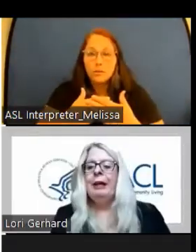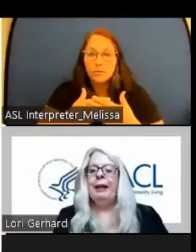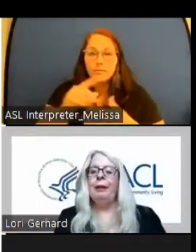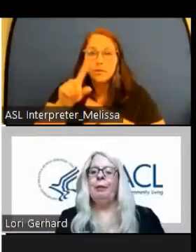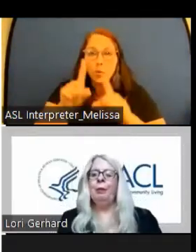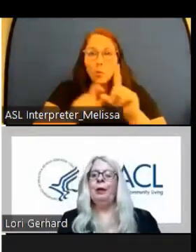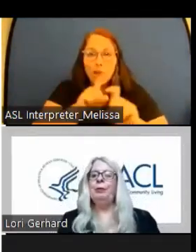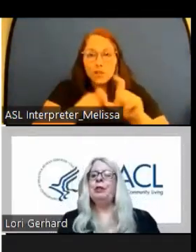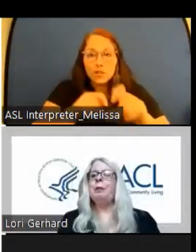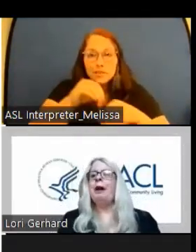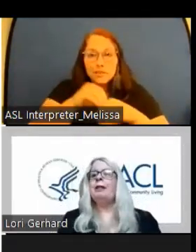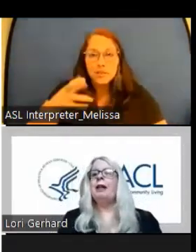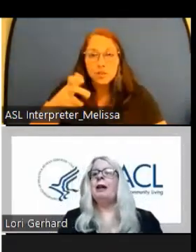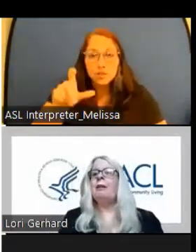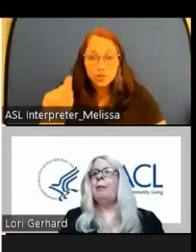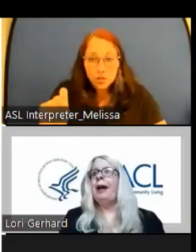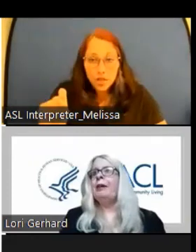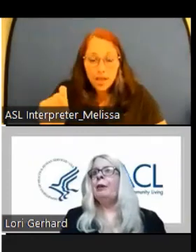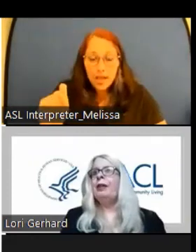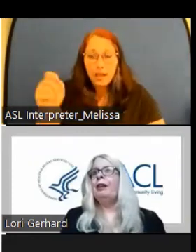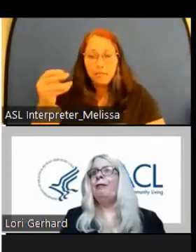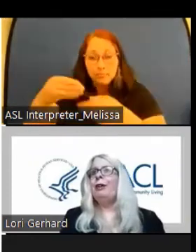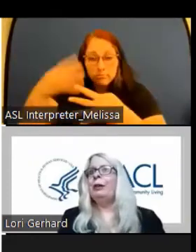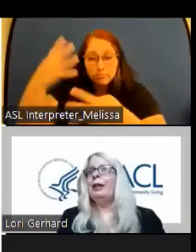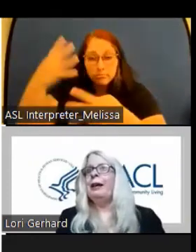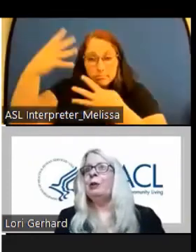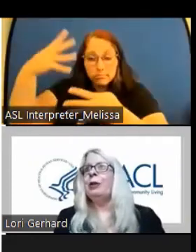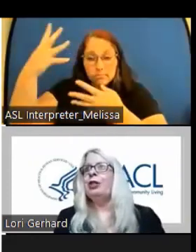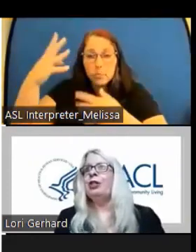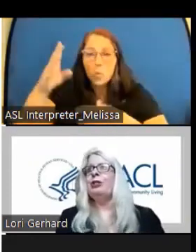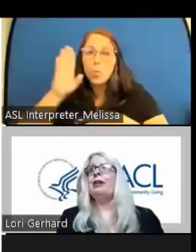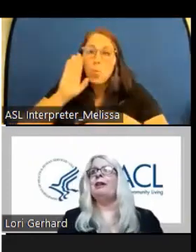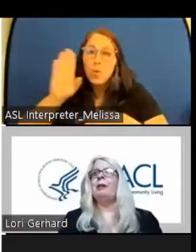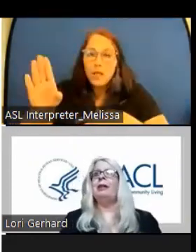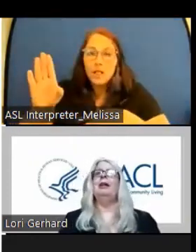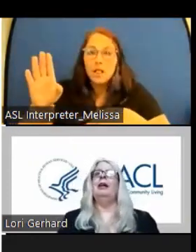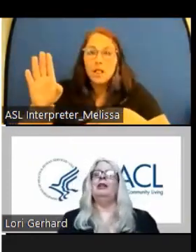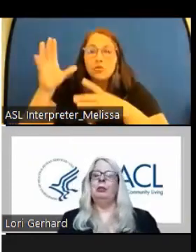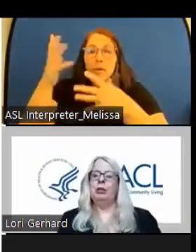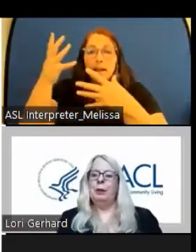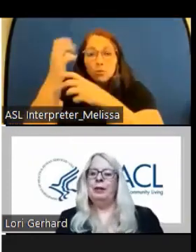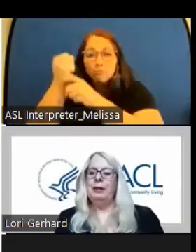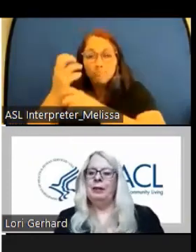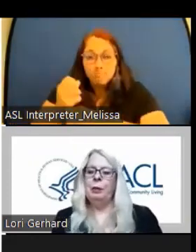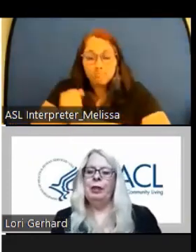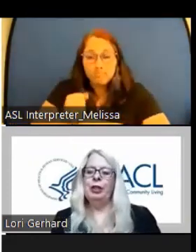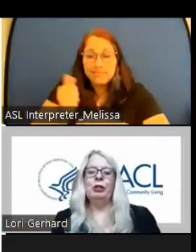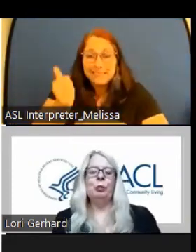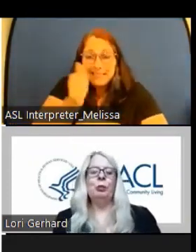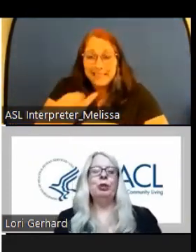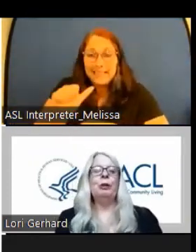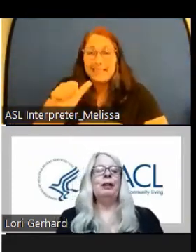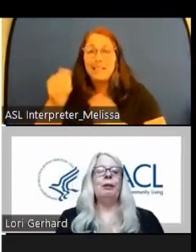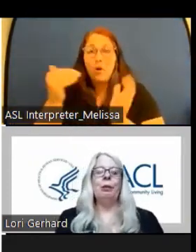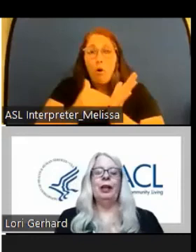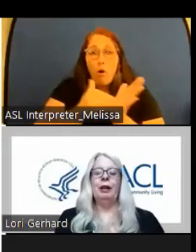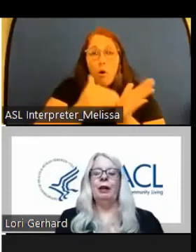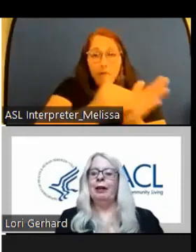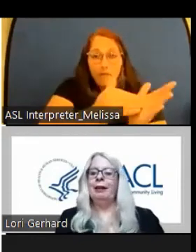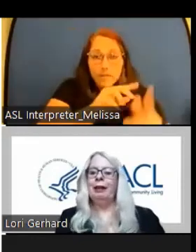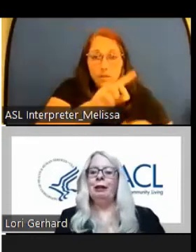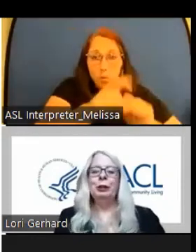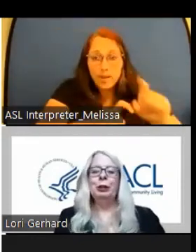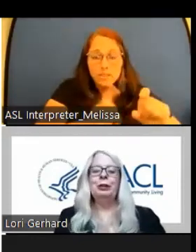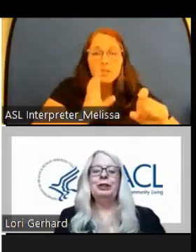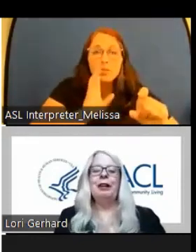email, and we will respond back with a frequently asked questions document to respond to these questions. We're sorry that we are